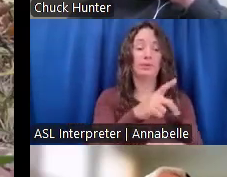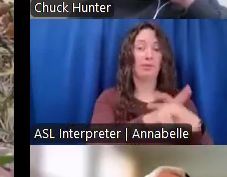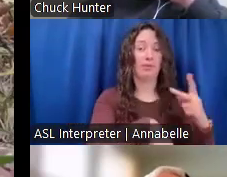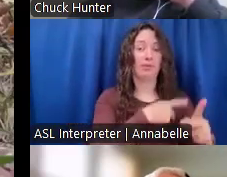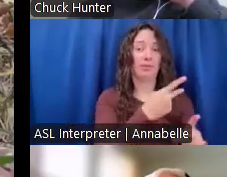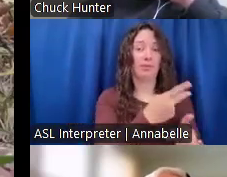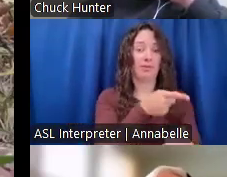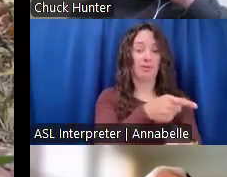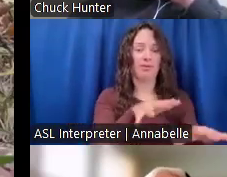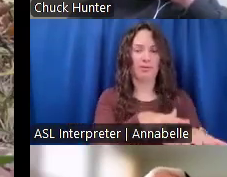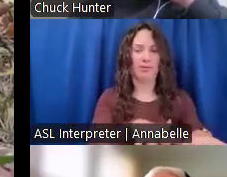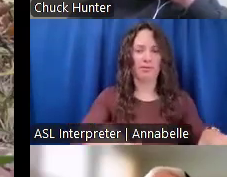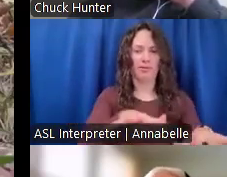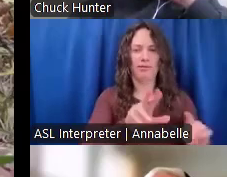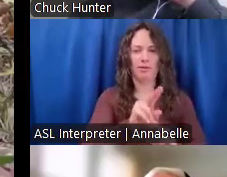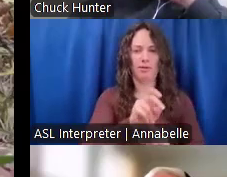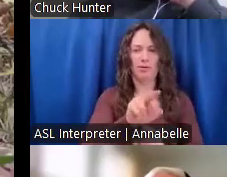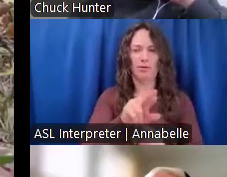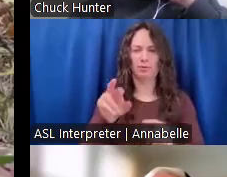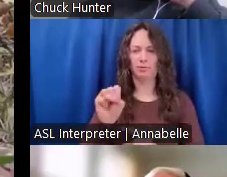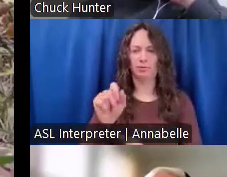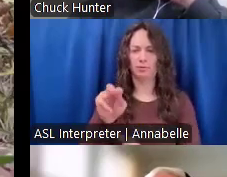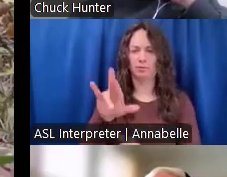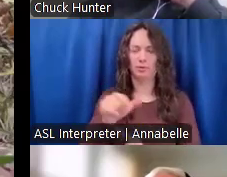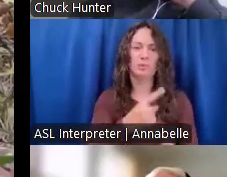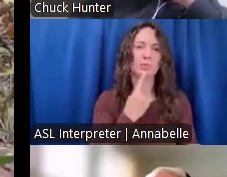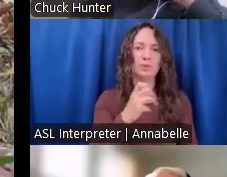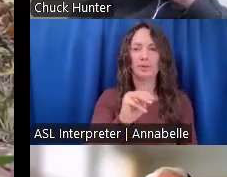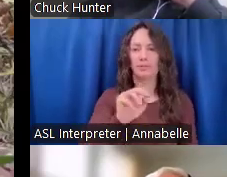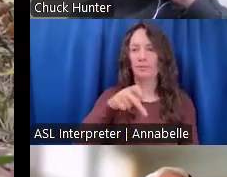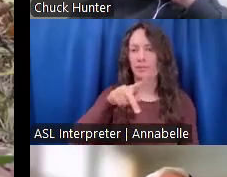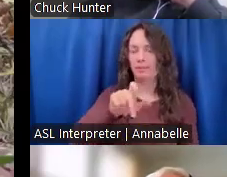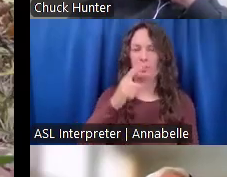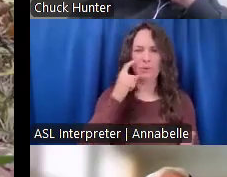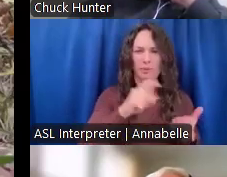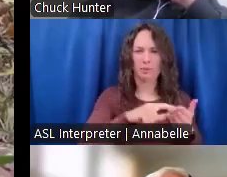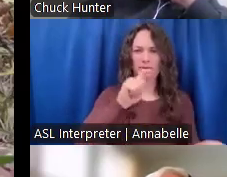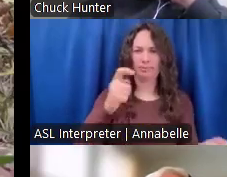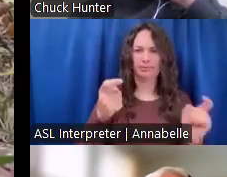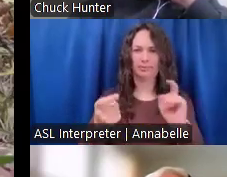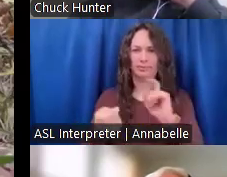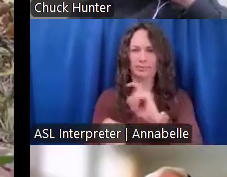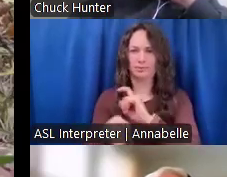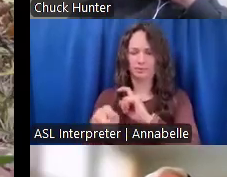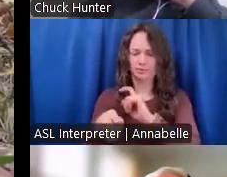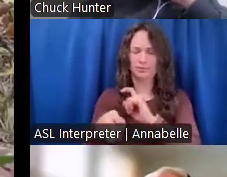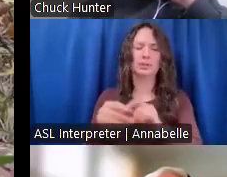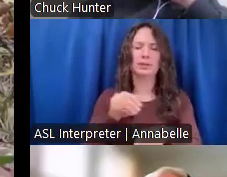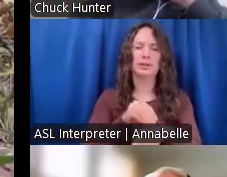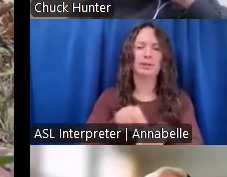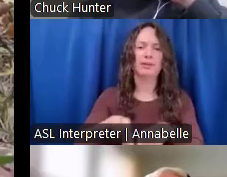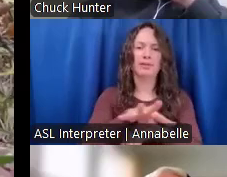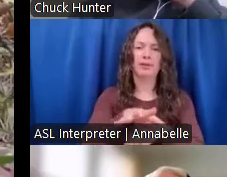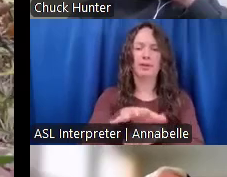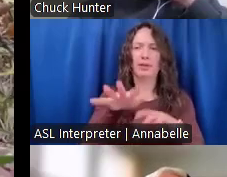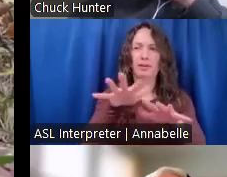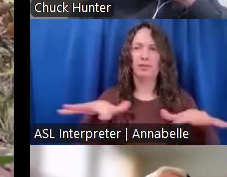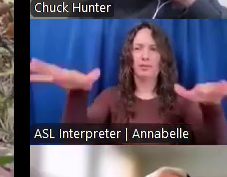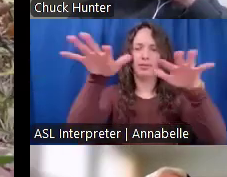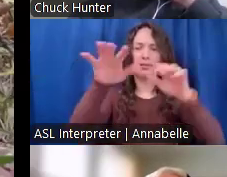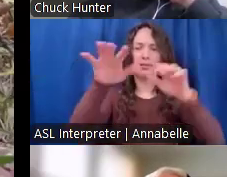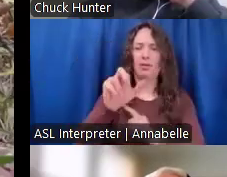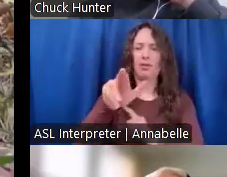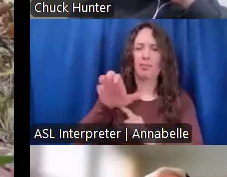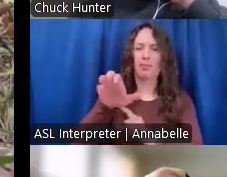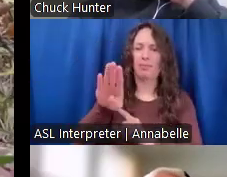whether that's red maple or beech, the shift that causes in terms of above ground carbon actually is quite significant and might actually lead to lower